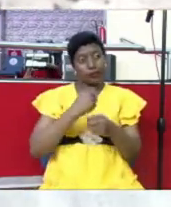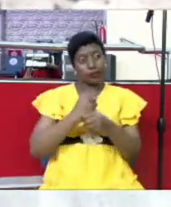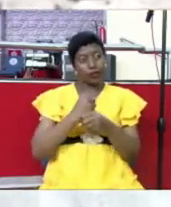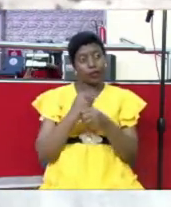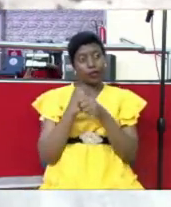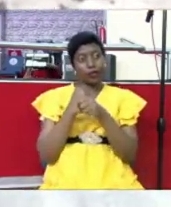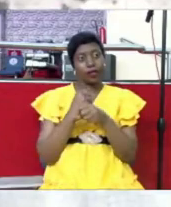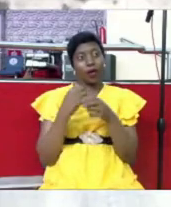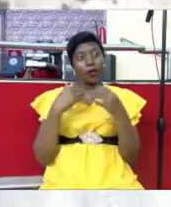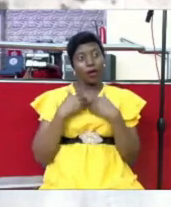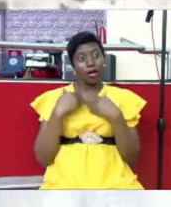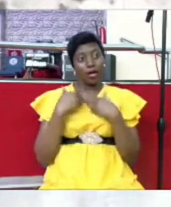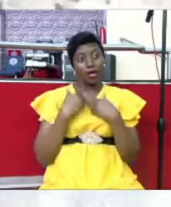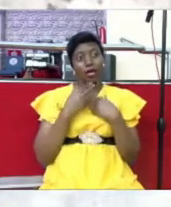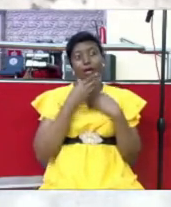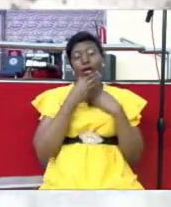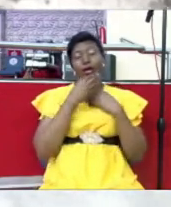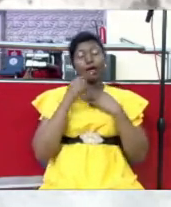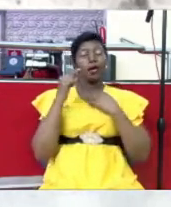a gentleman who came